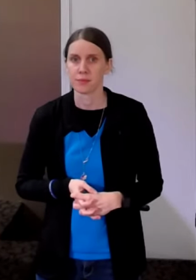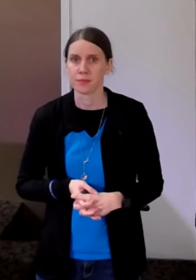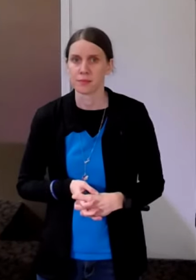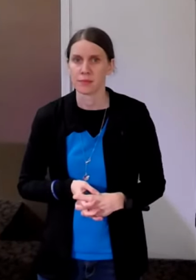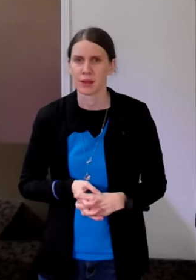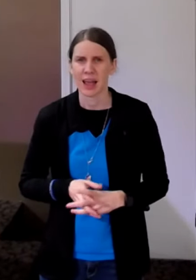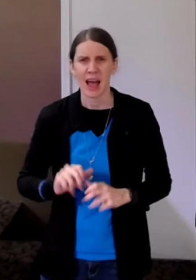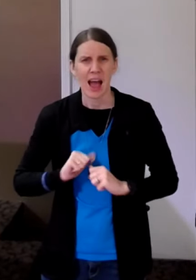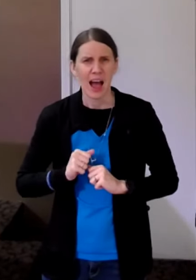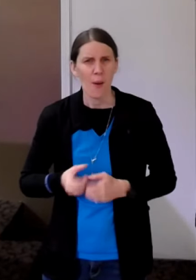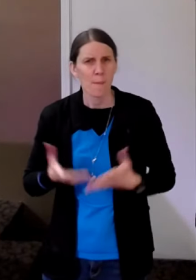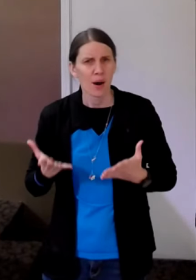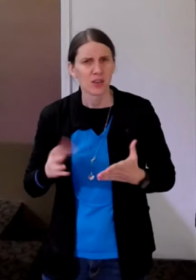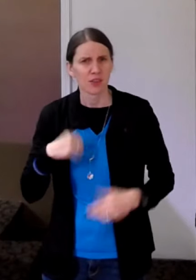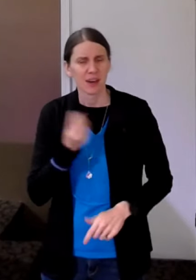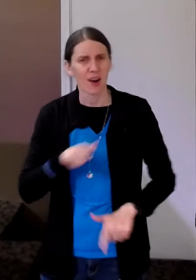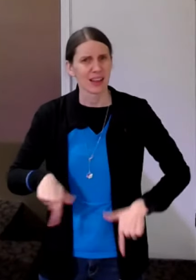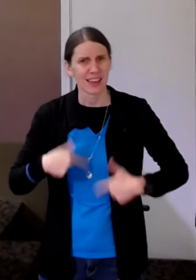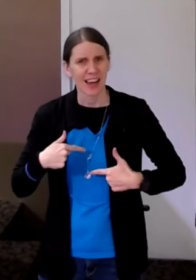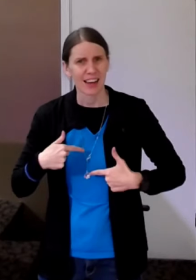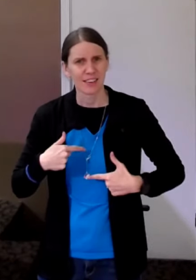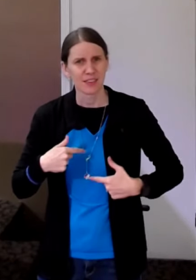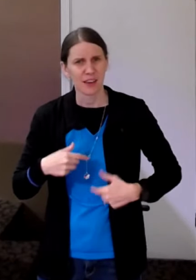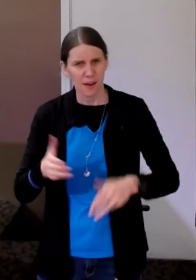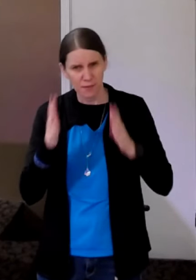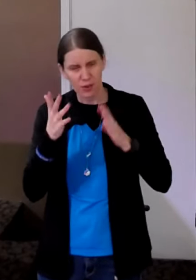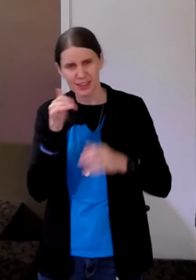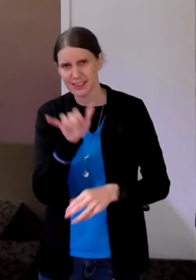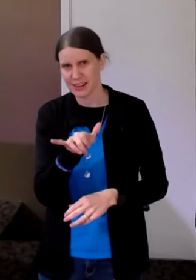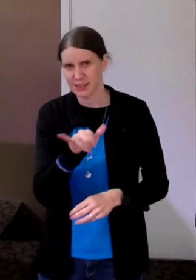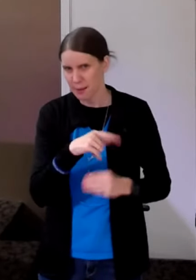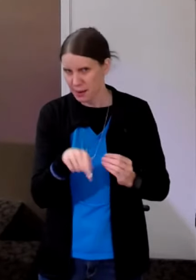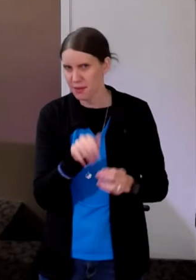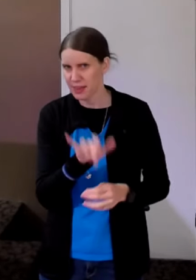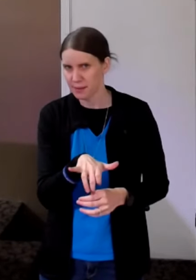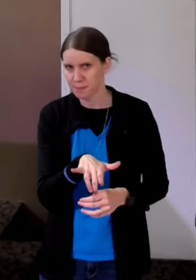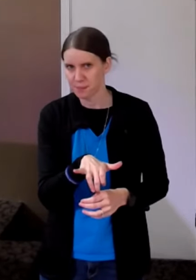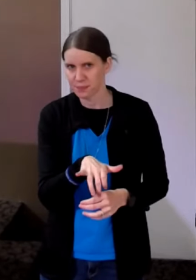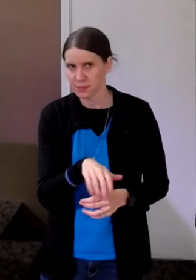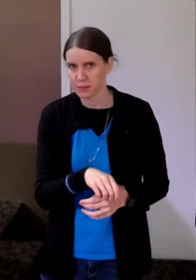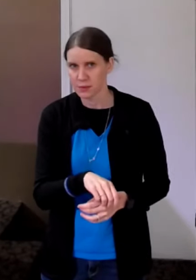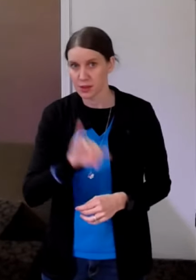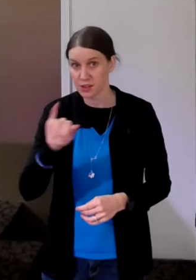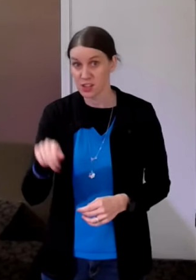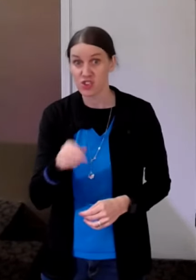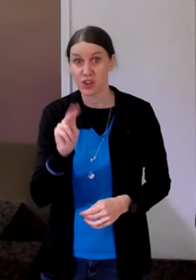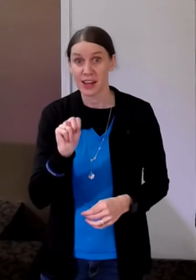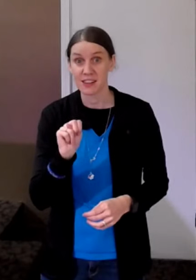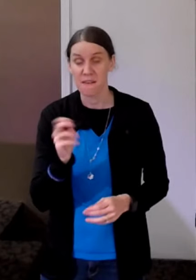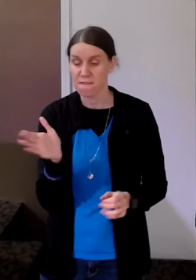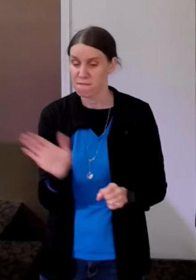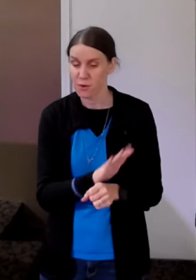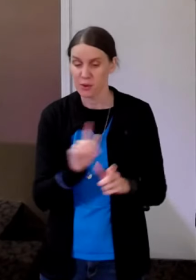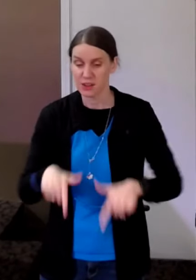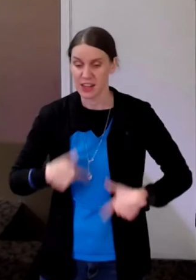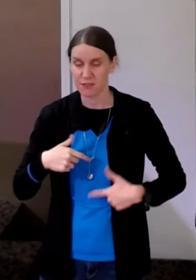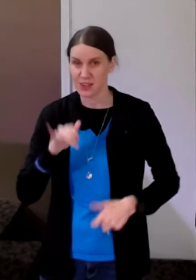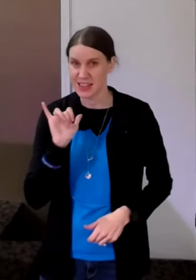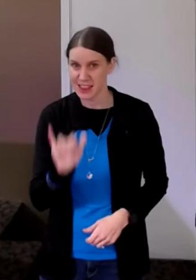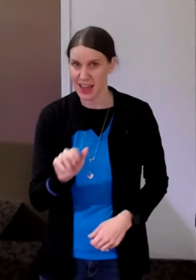How much of our lives are dedicated to that? John made that his life, John the Baptist.